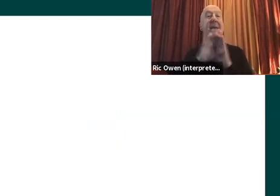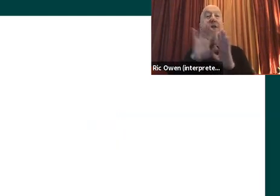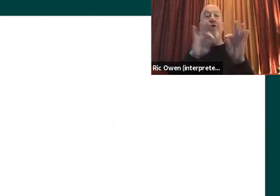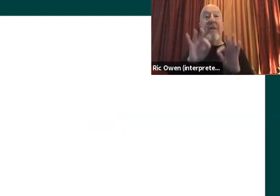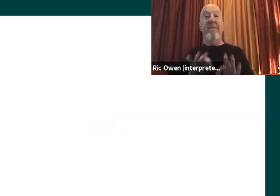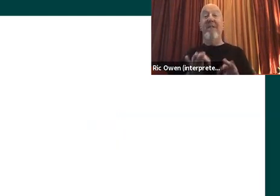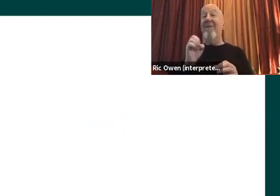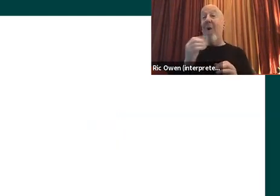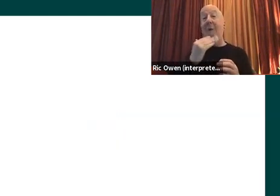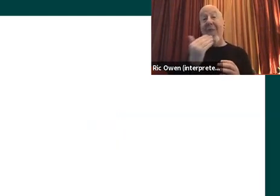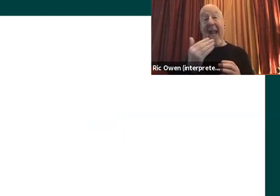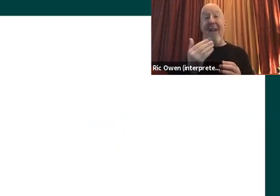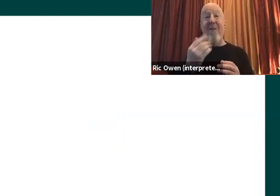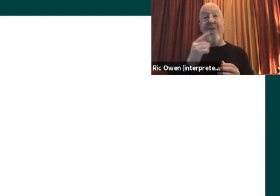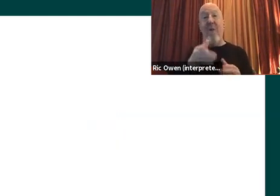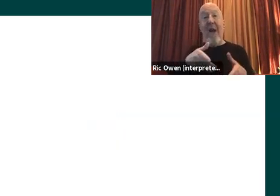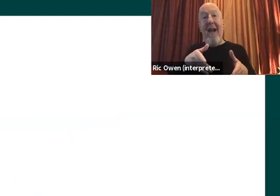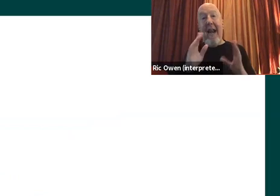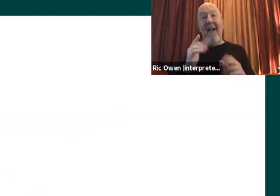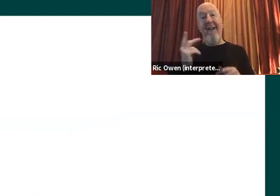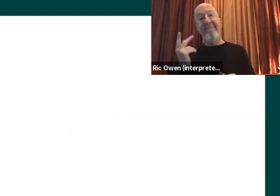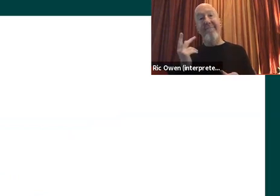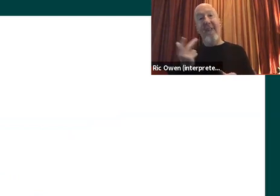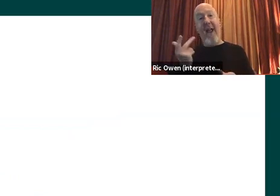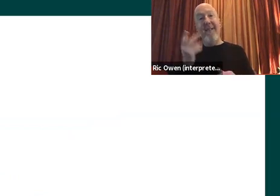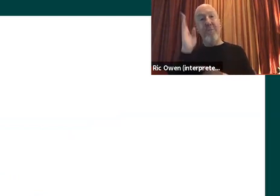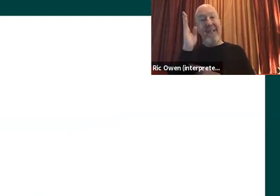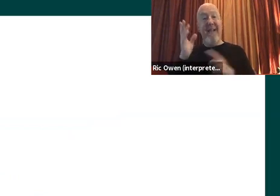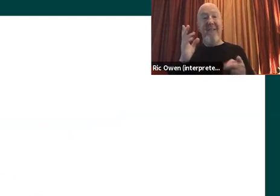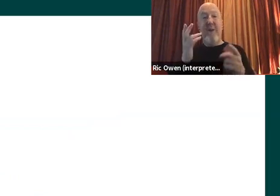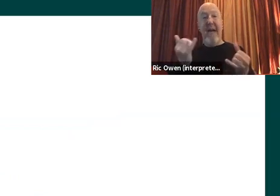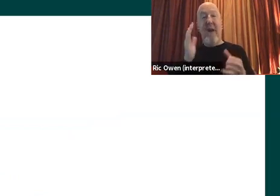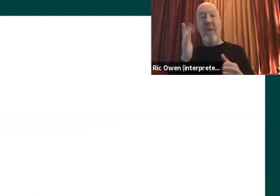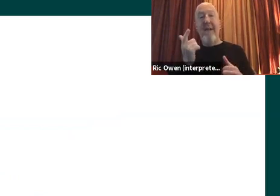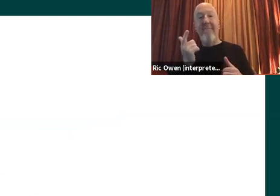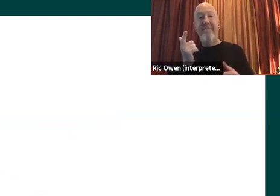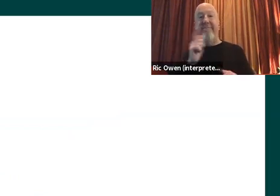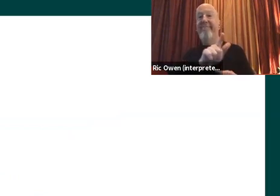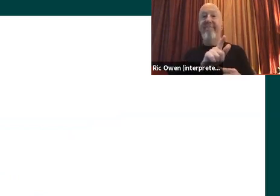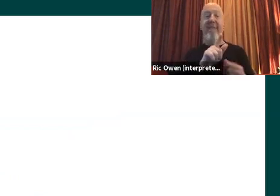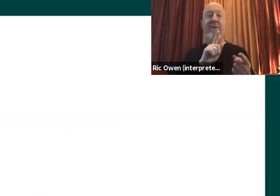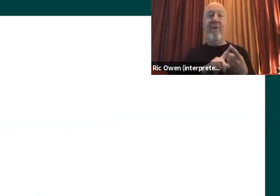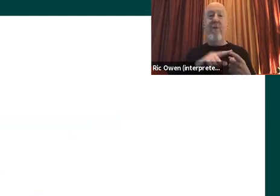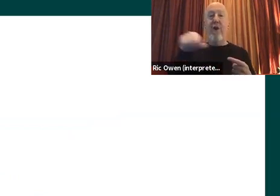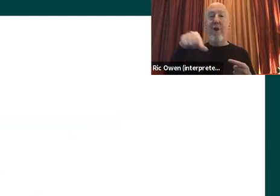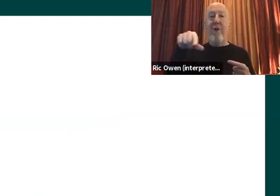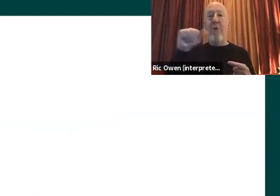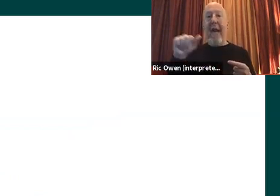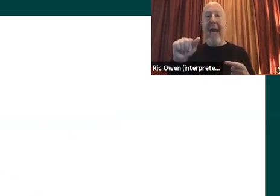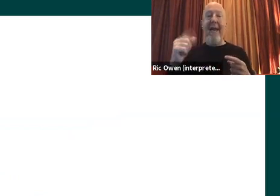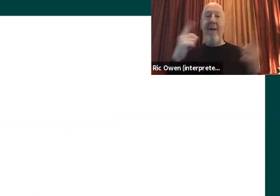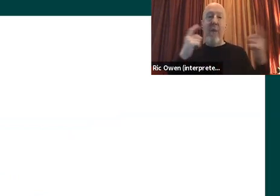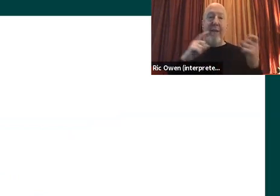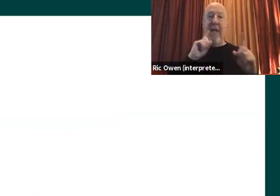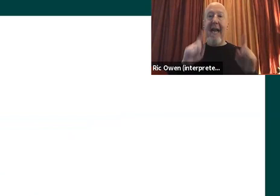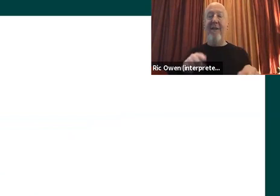so thank you for letting us present. We are going to turn it over for questions and answers, and my